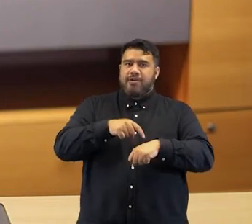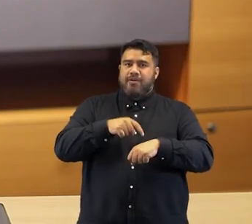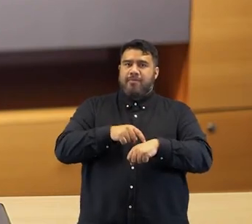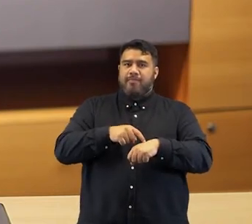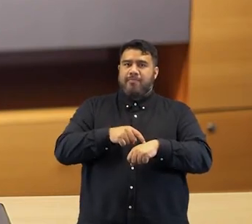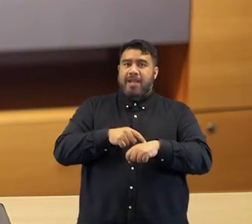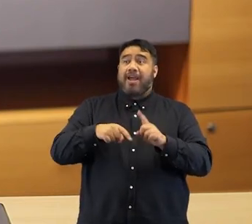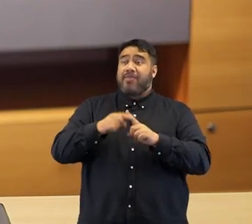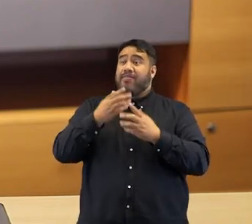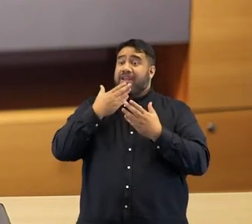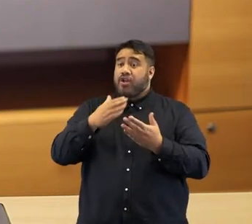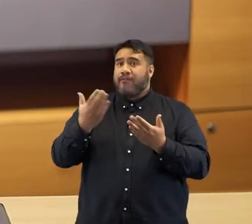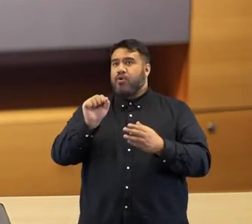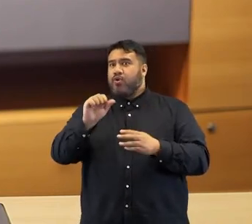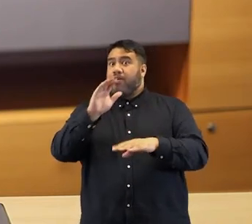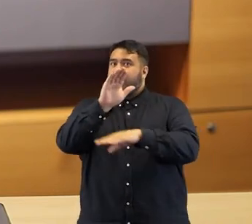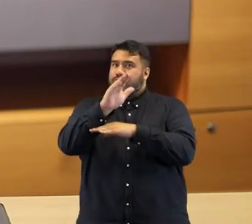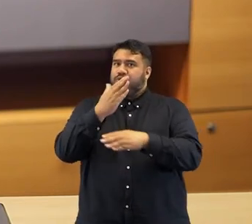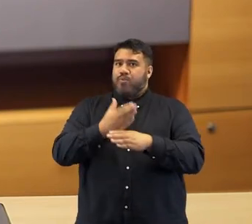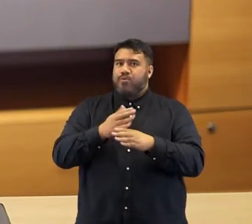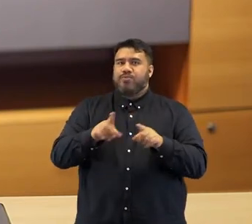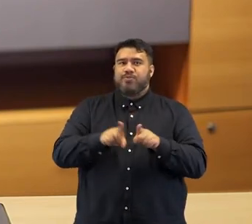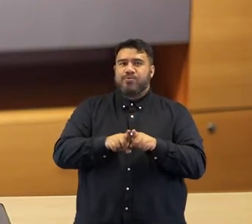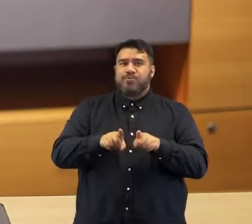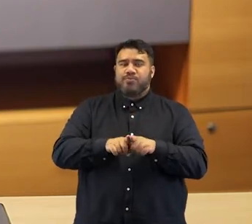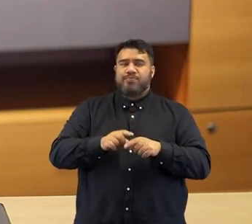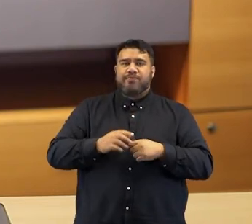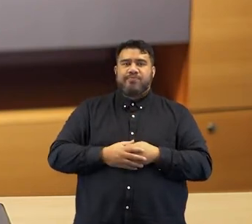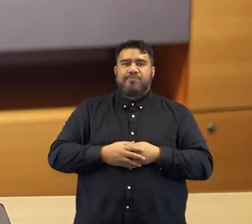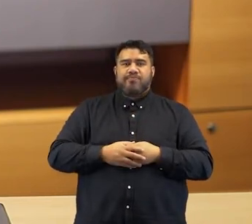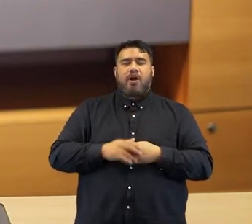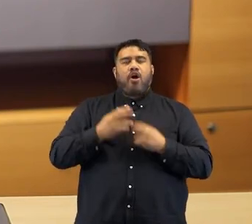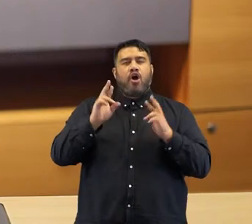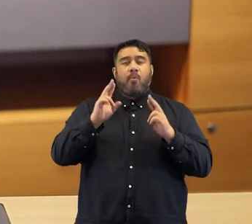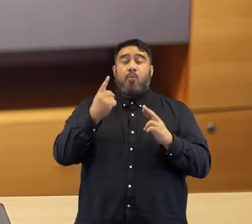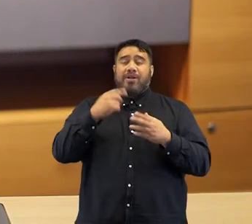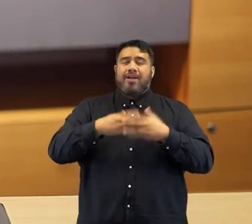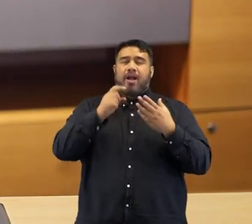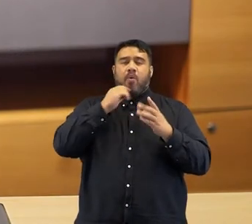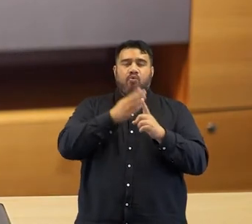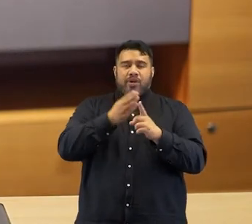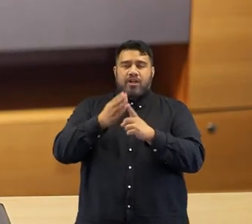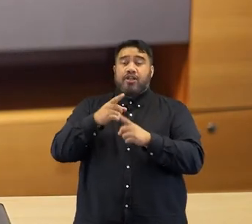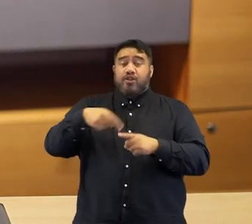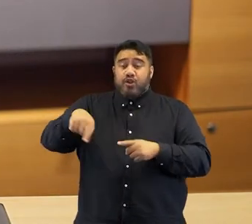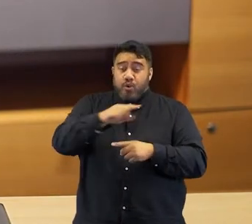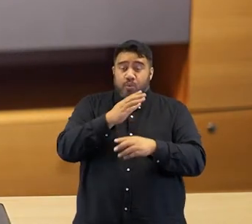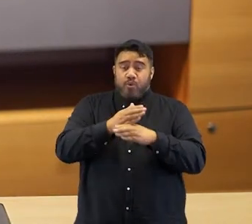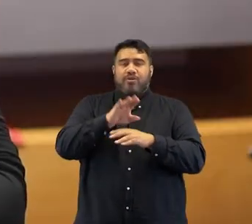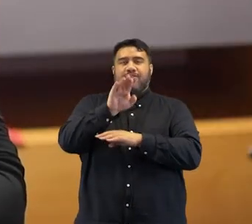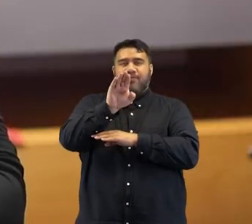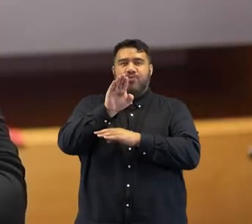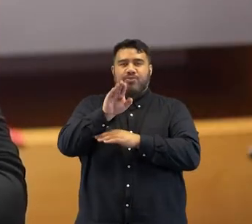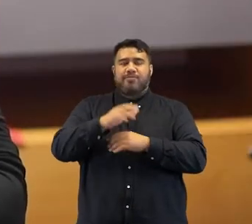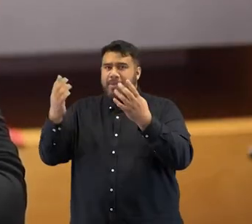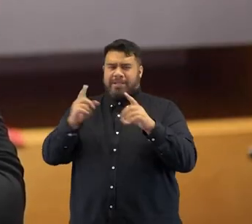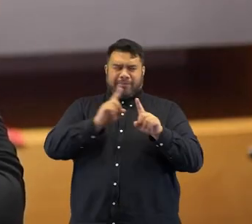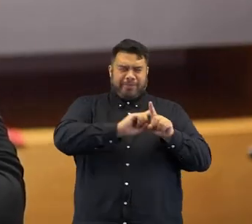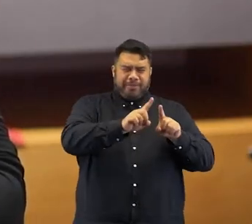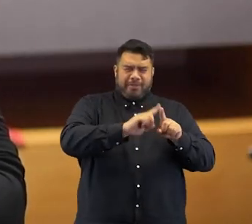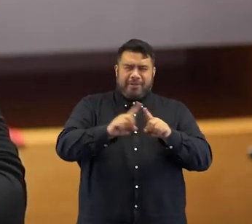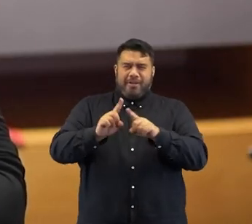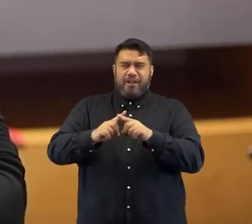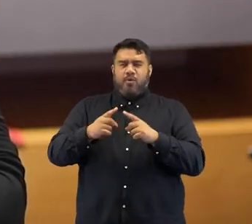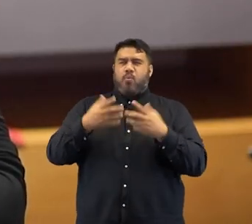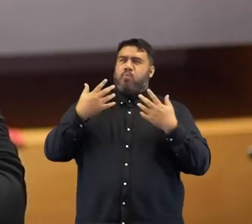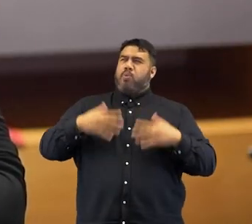and to those that will lead us into an exciting future. I hope to be able to acknowledge all of them in the future. These awards